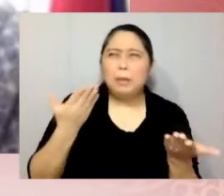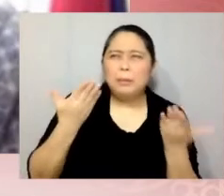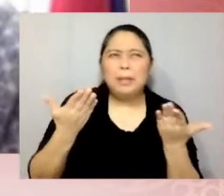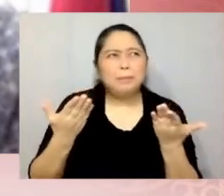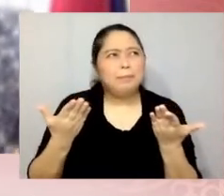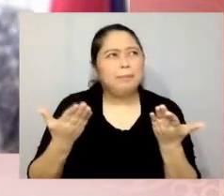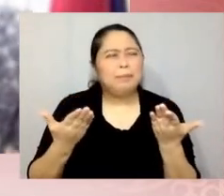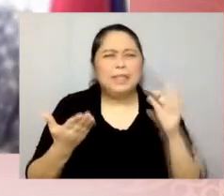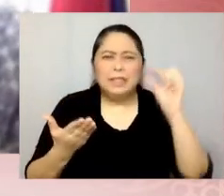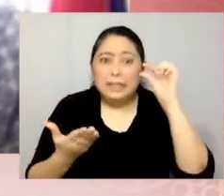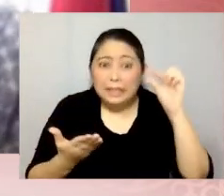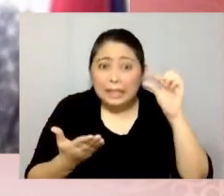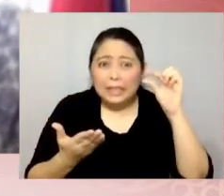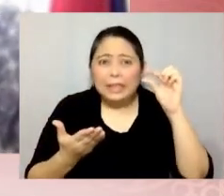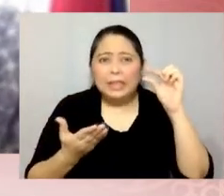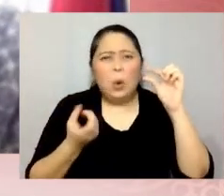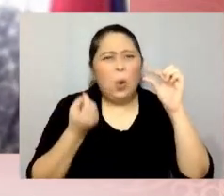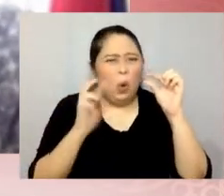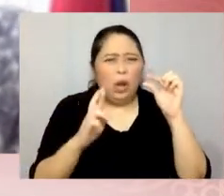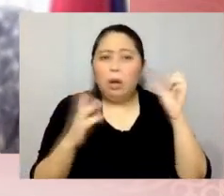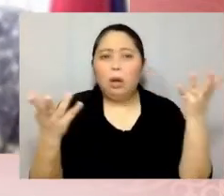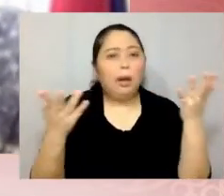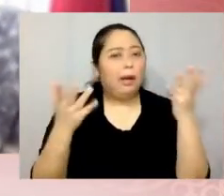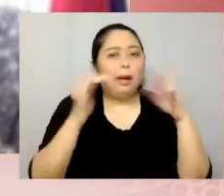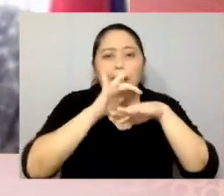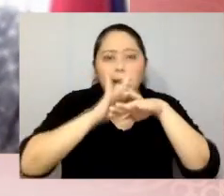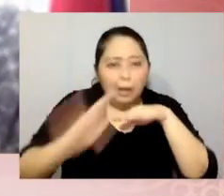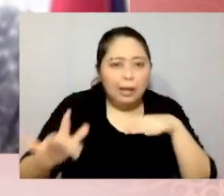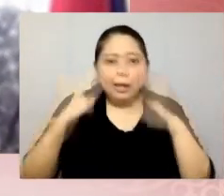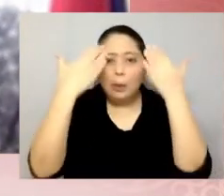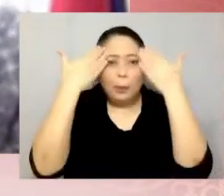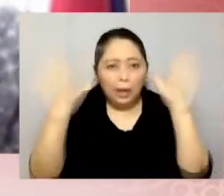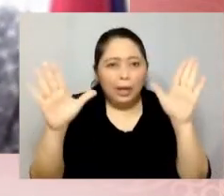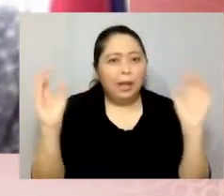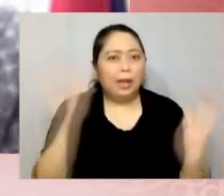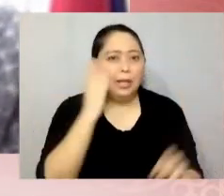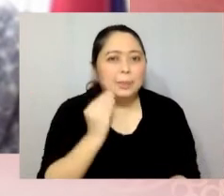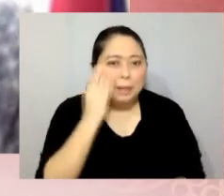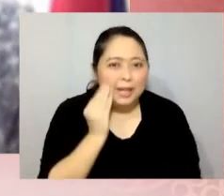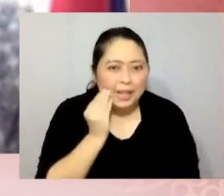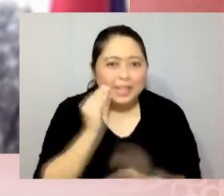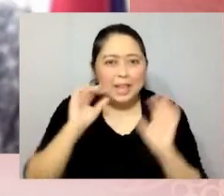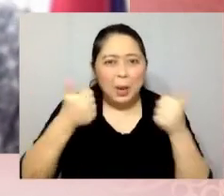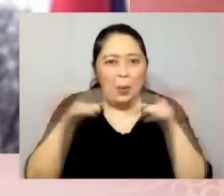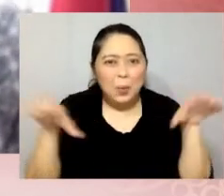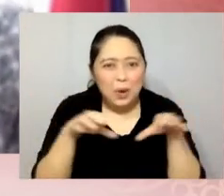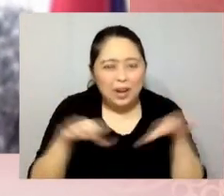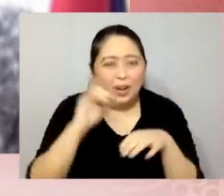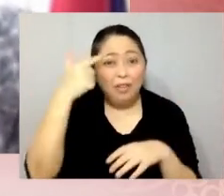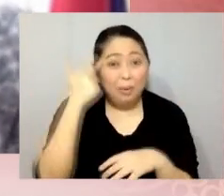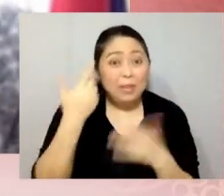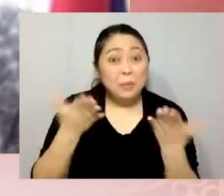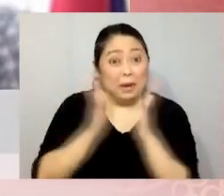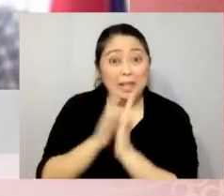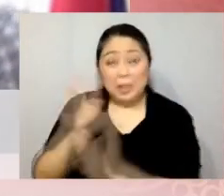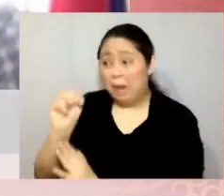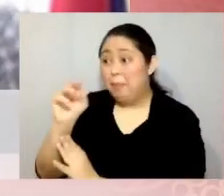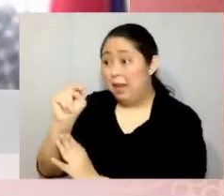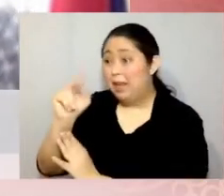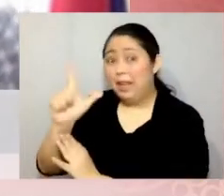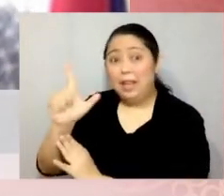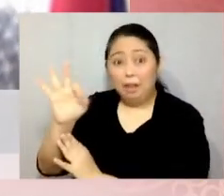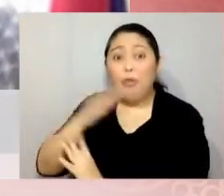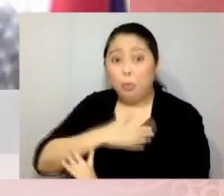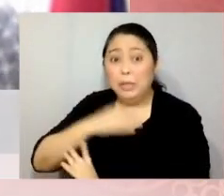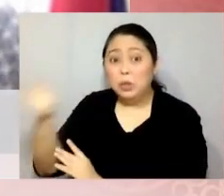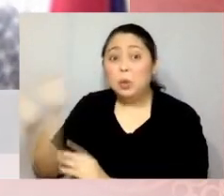to very little to none to no experience in government to not just run the government but change it.